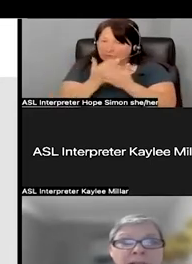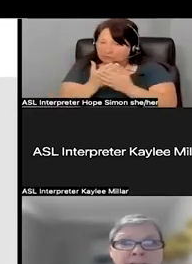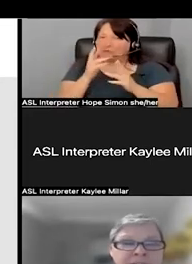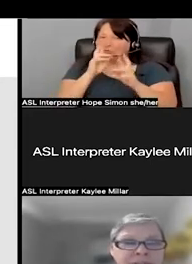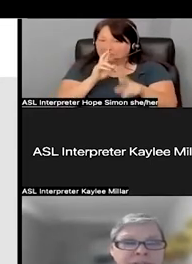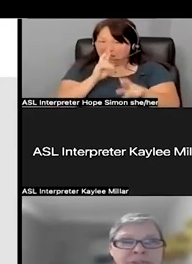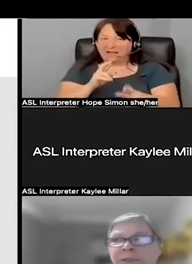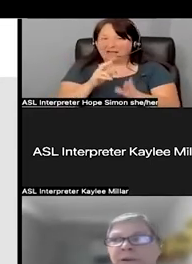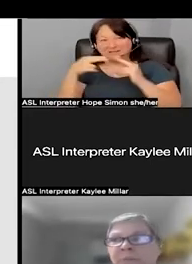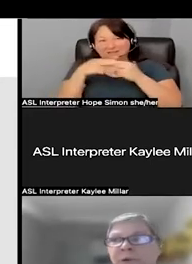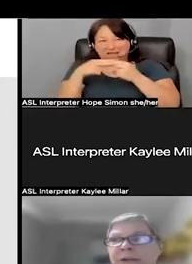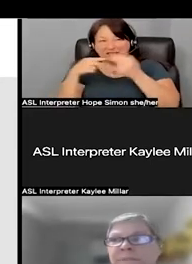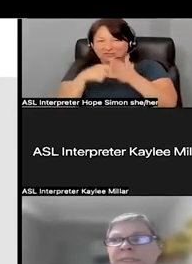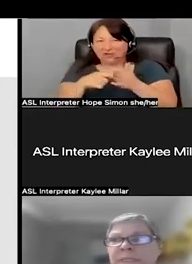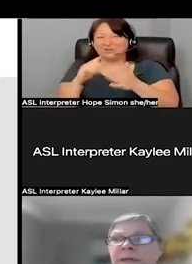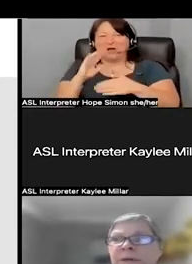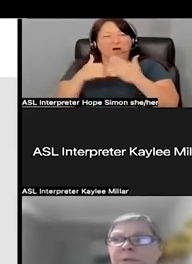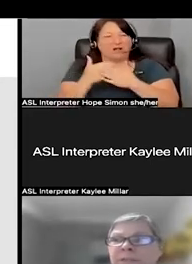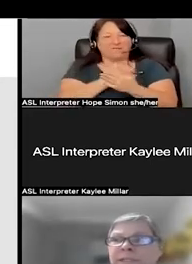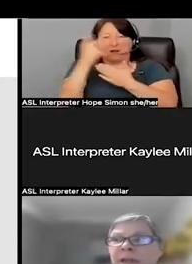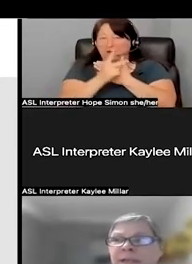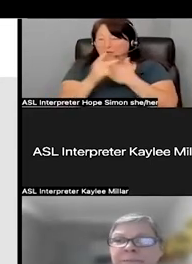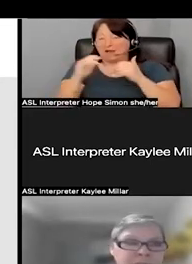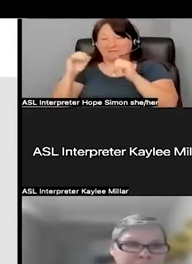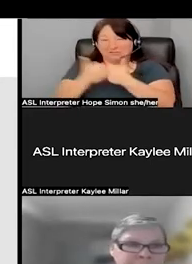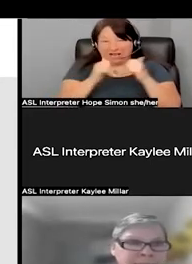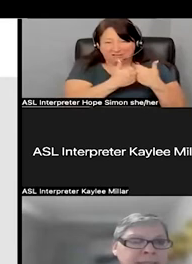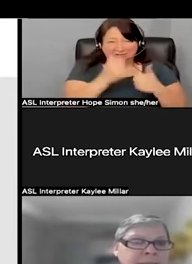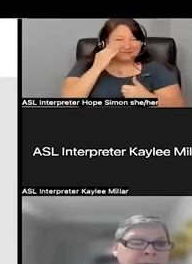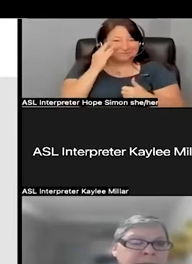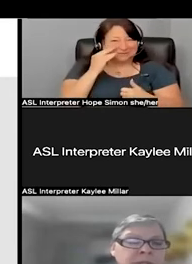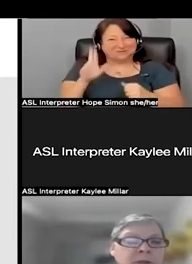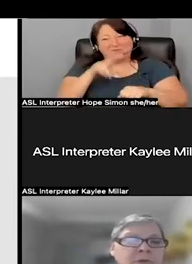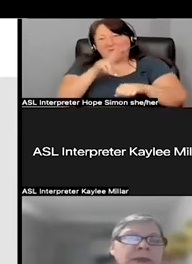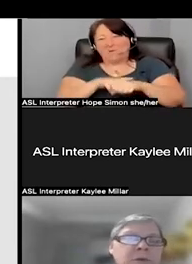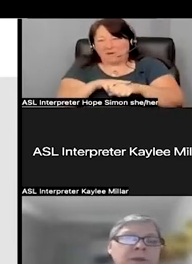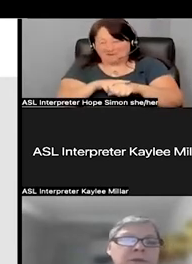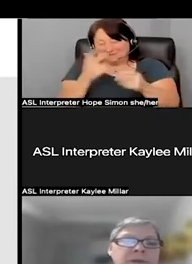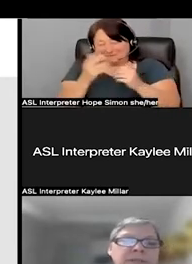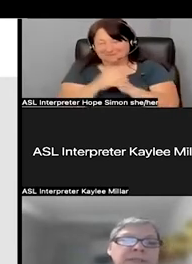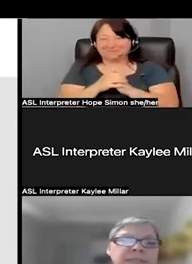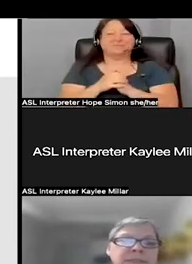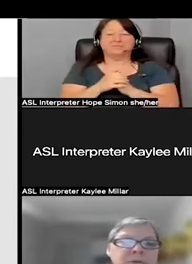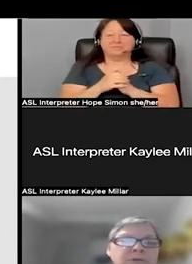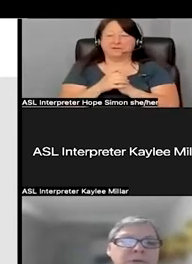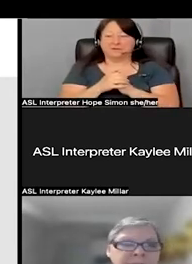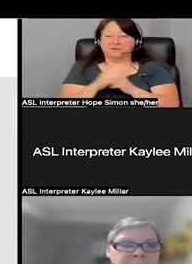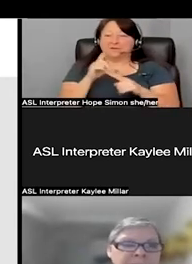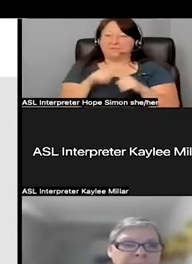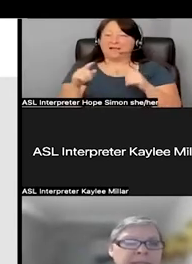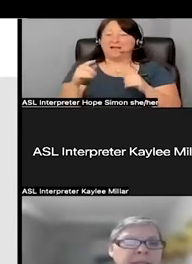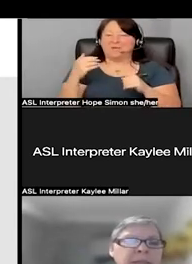we all have challenges within our programs. We're certainly not immune to that, but we know that working within our existing Know the